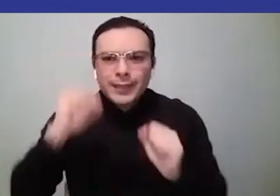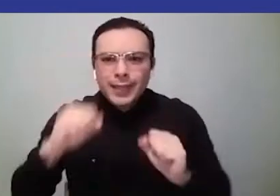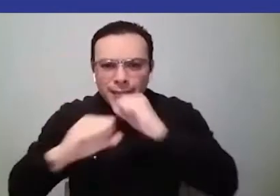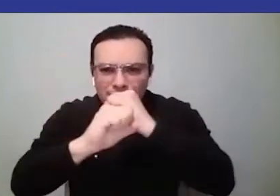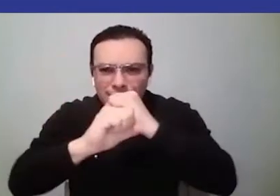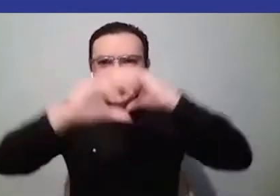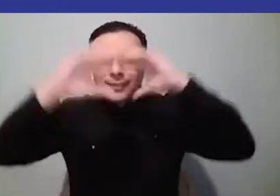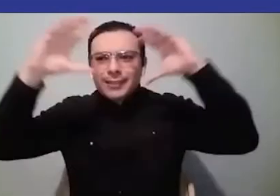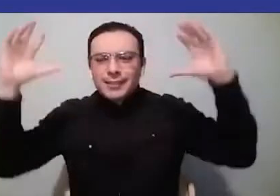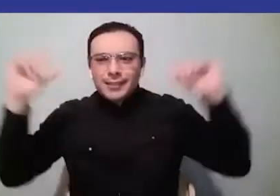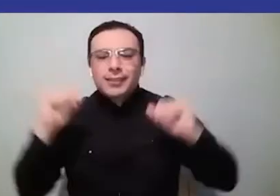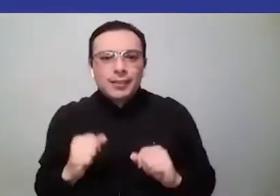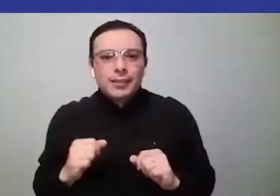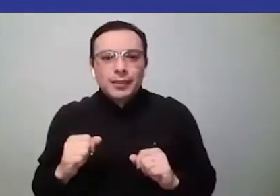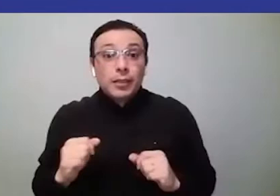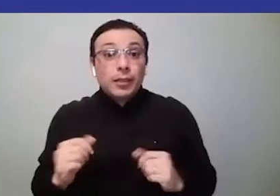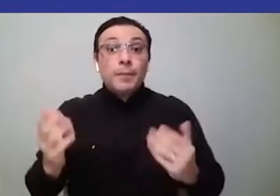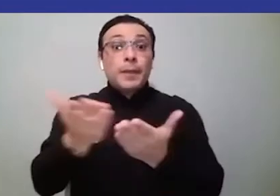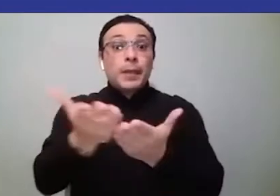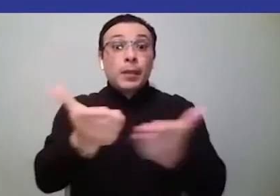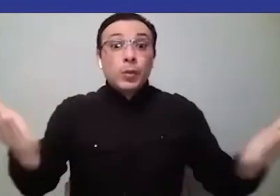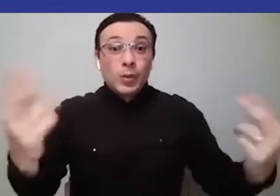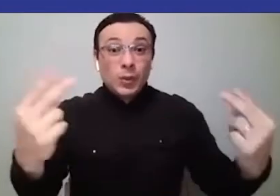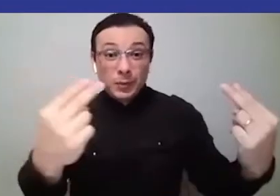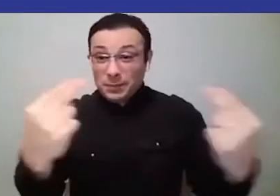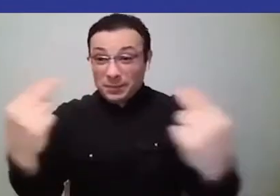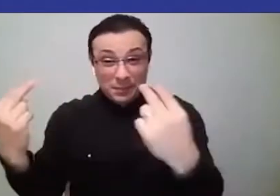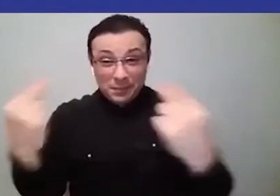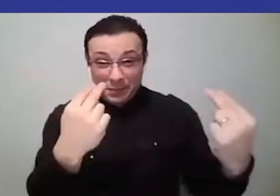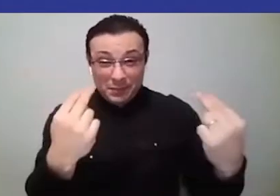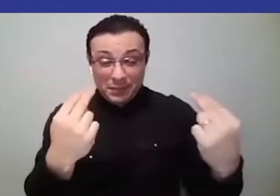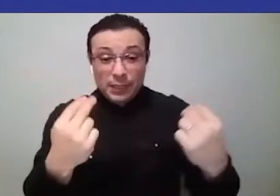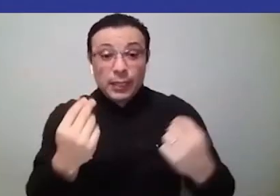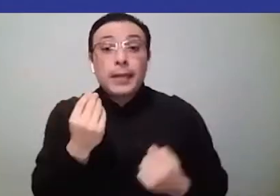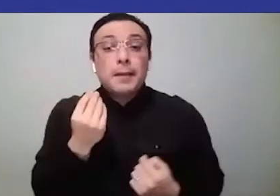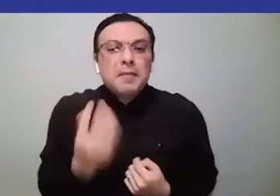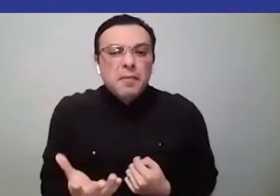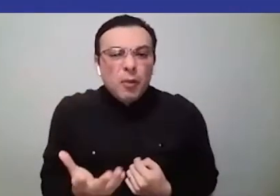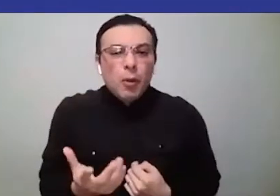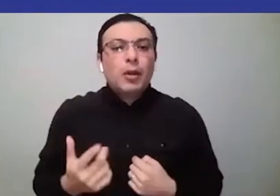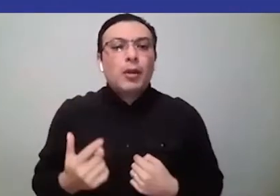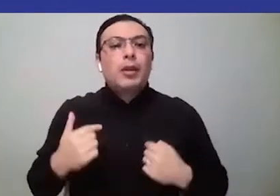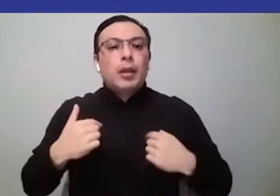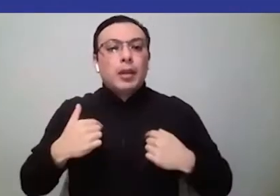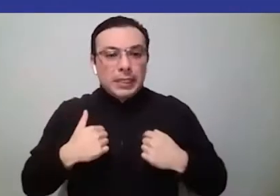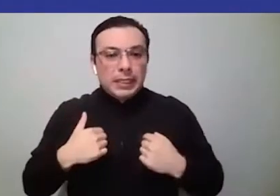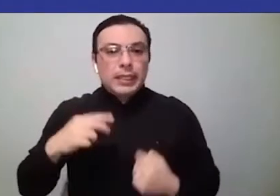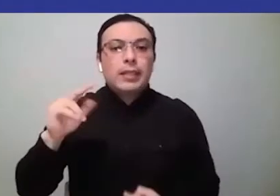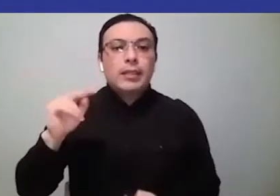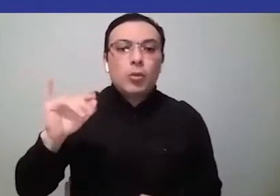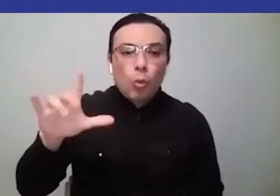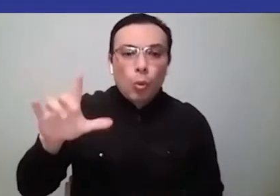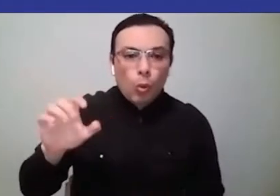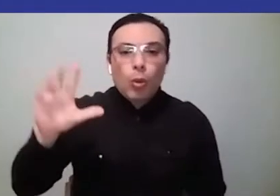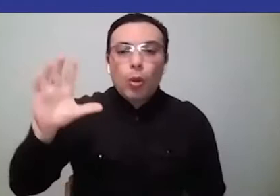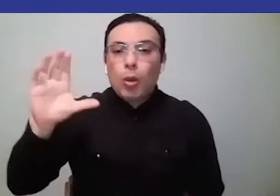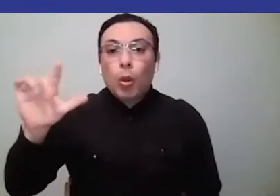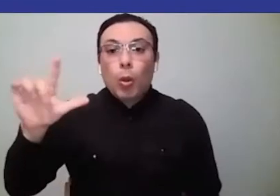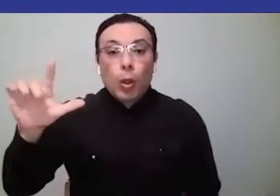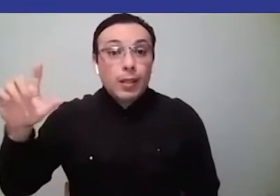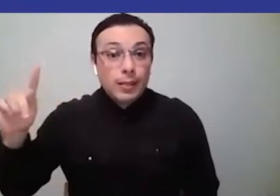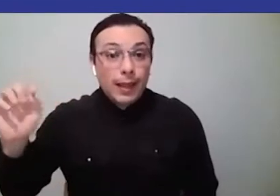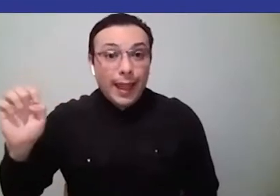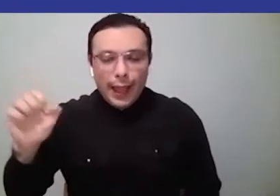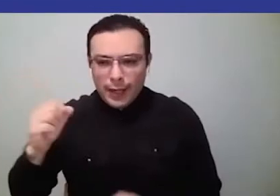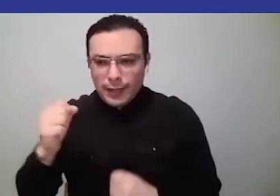context that Colette and Nicole and I are working on creating an Indigenous